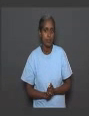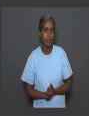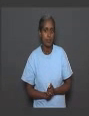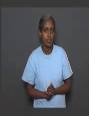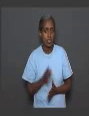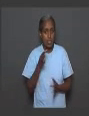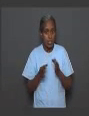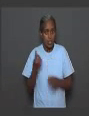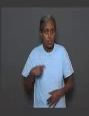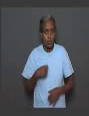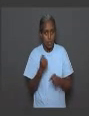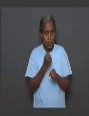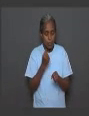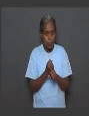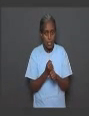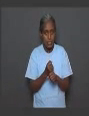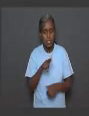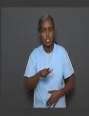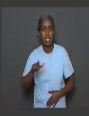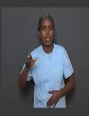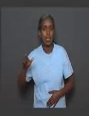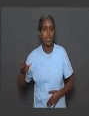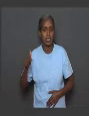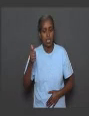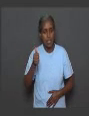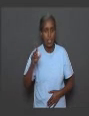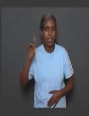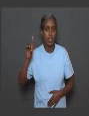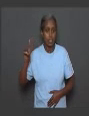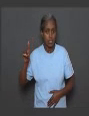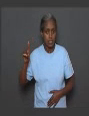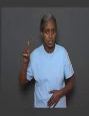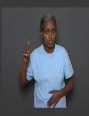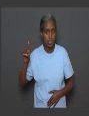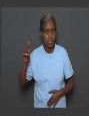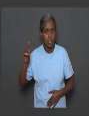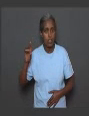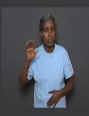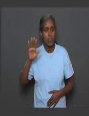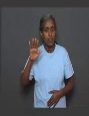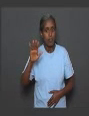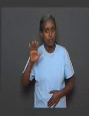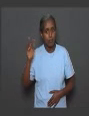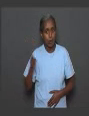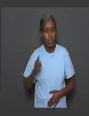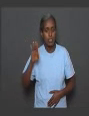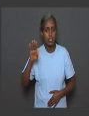If we make a ratio of the lines AD by